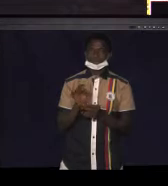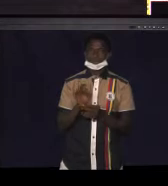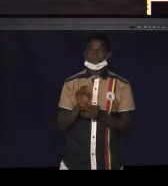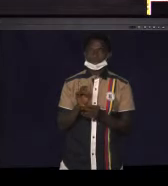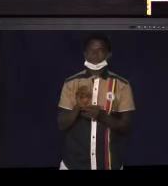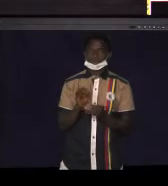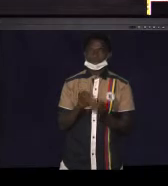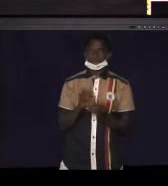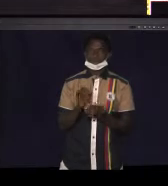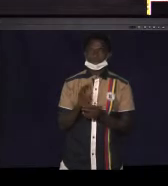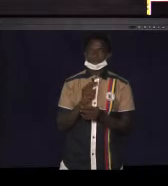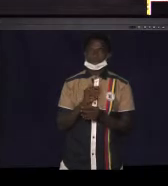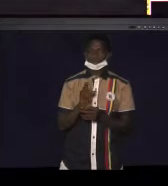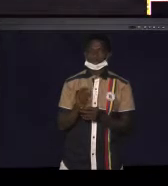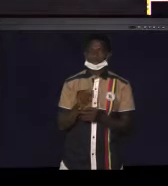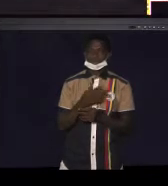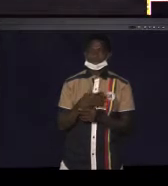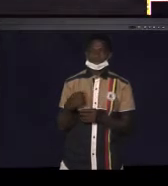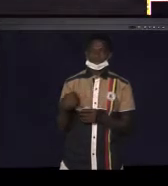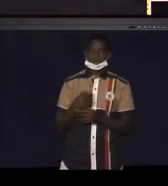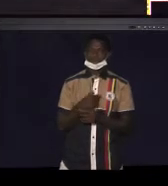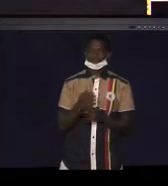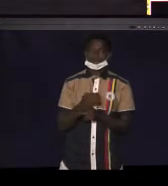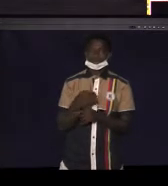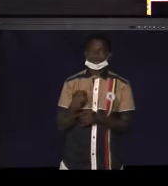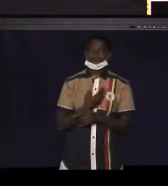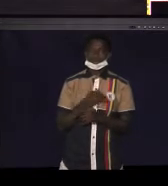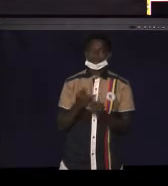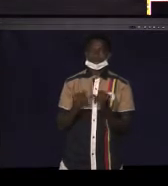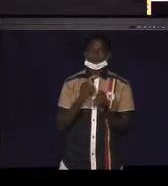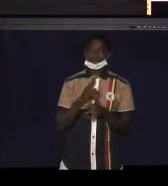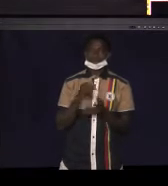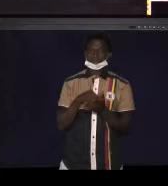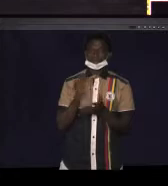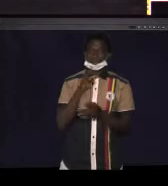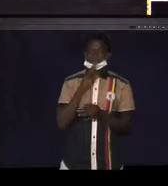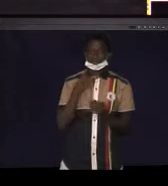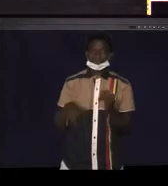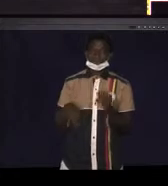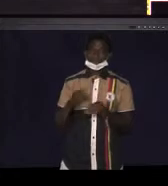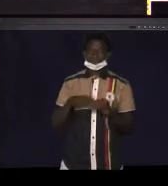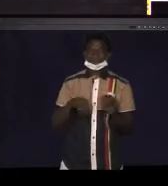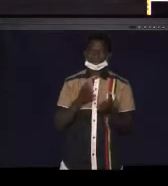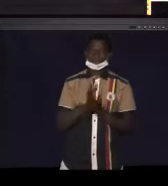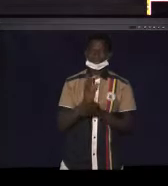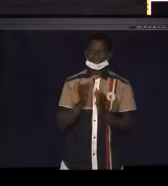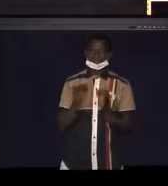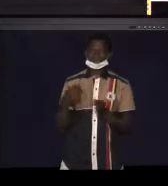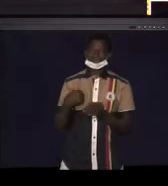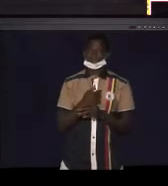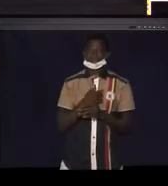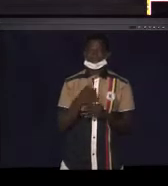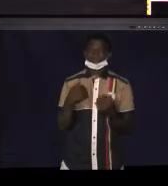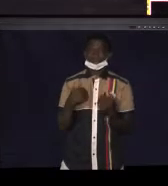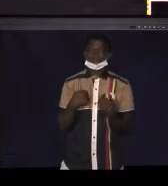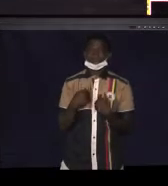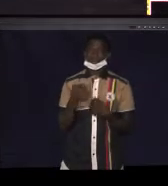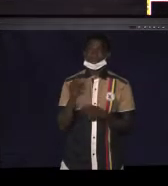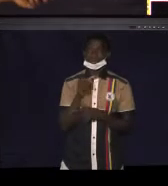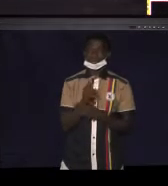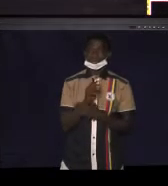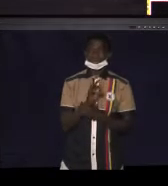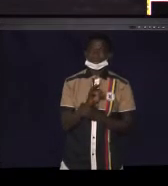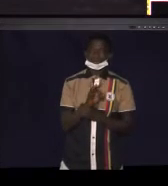8 plus 12 is 20. And then we've gotten our final answer. It would have been less than correct if we had said 19